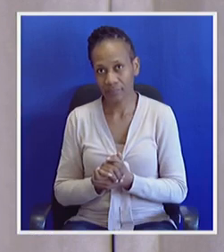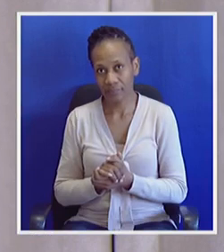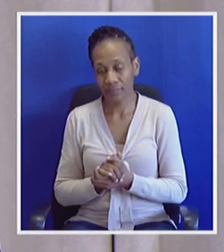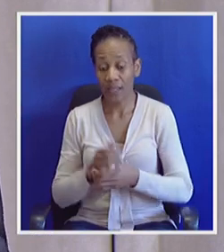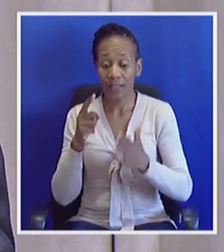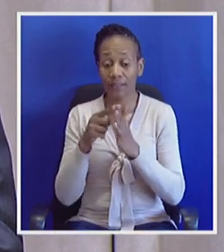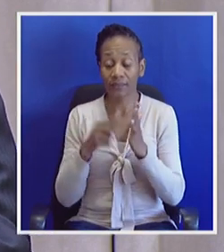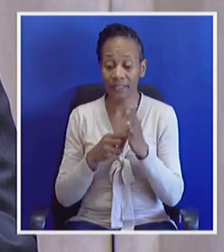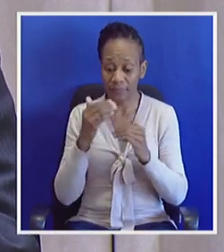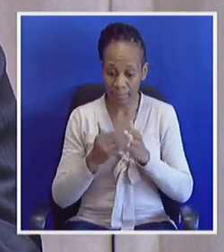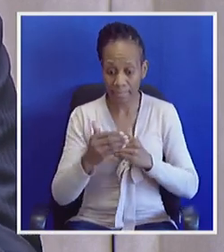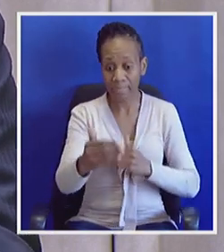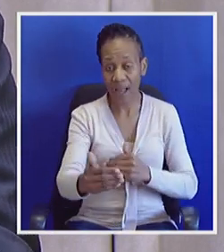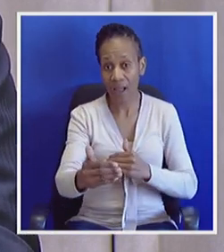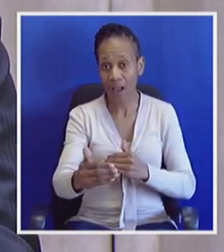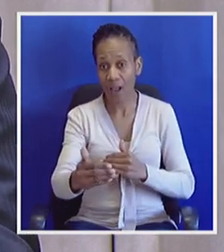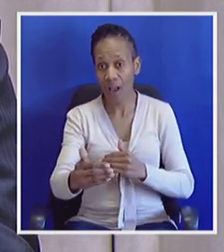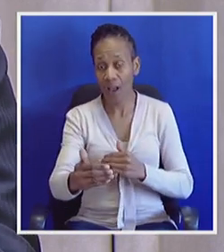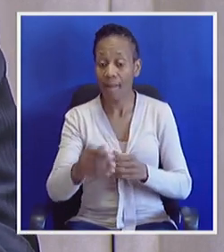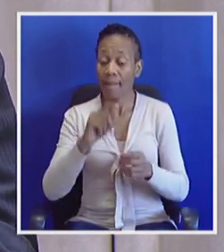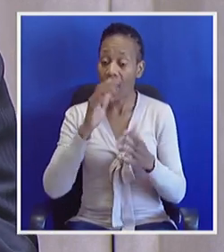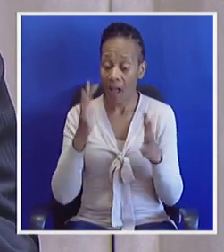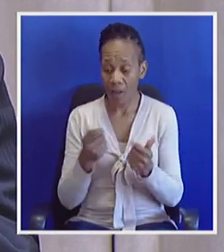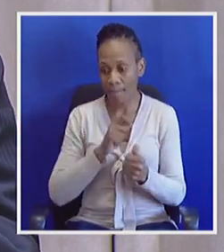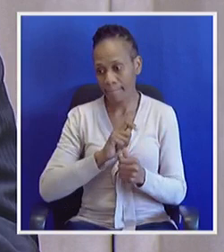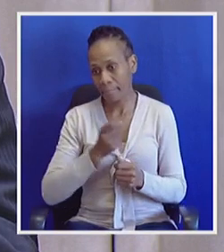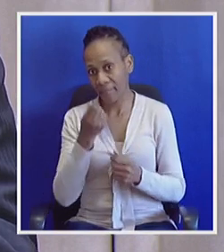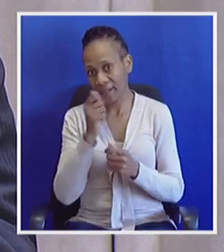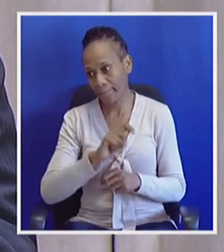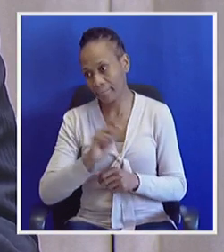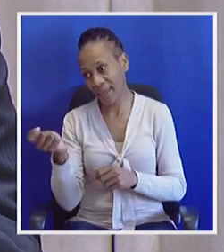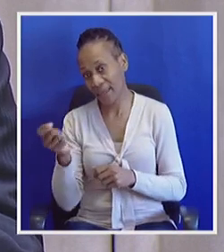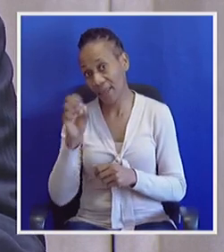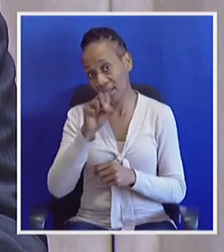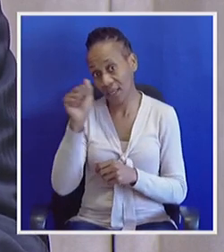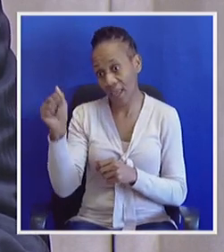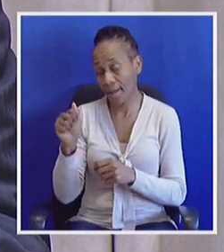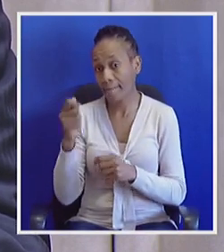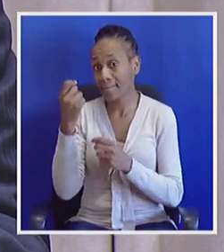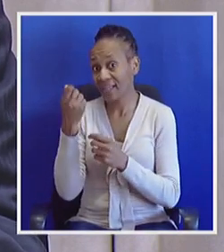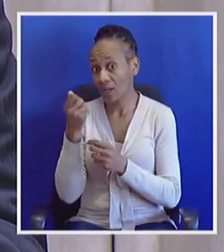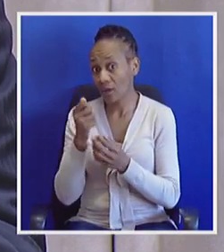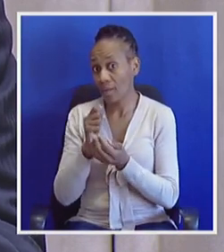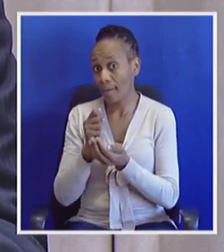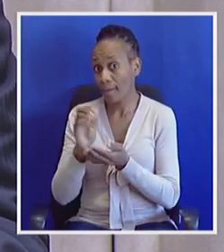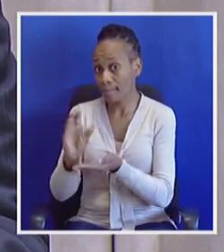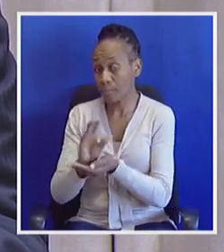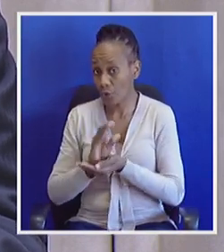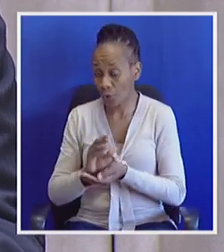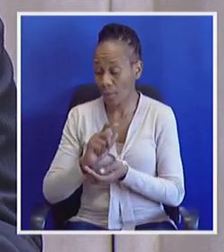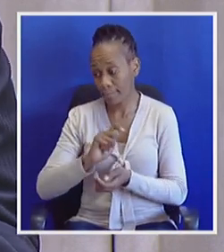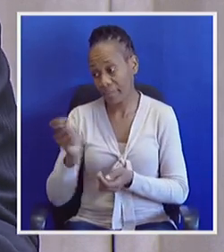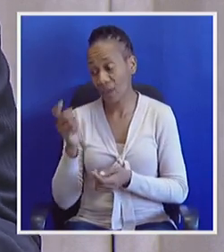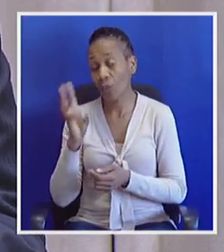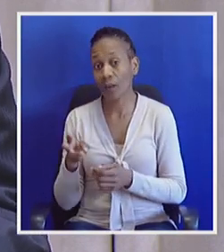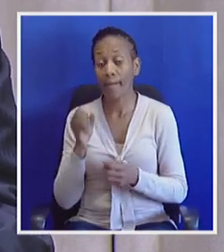extension of debt and repayment of part of SAA's maturing debt will be announced by the Minister